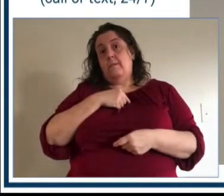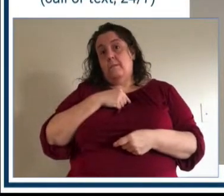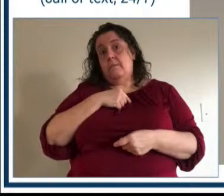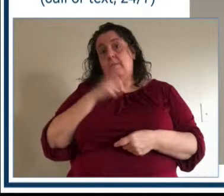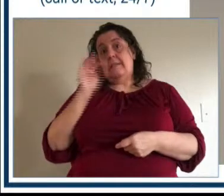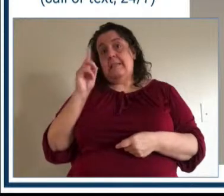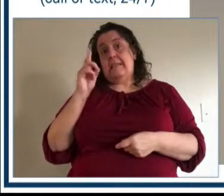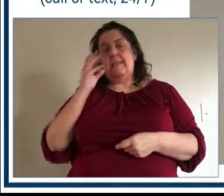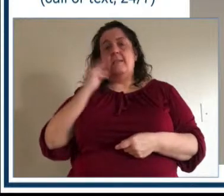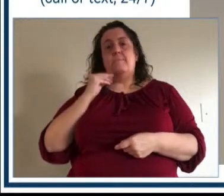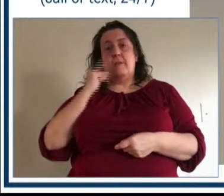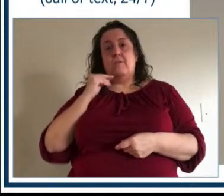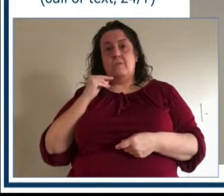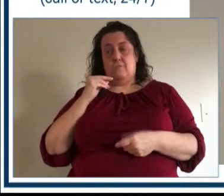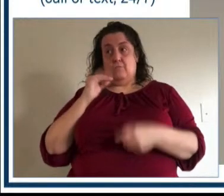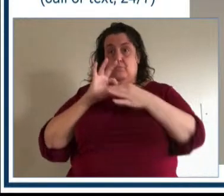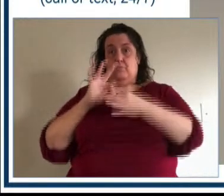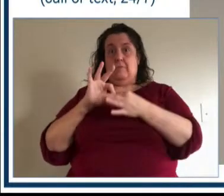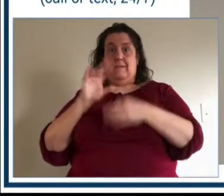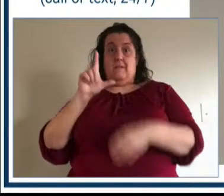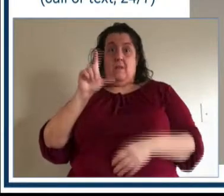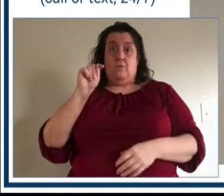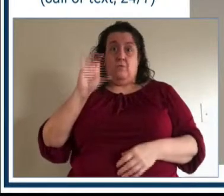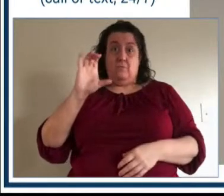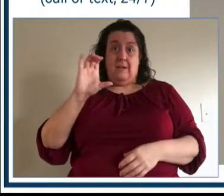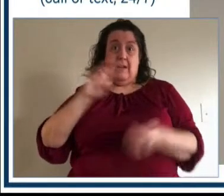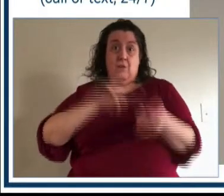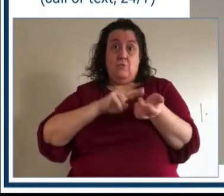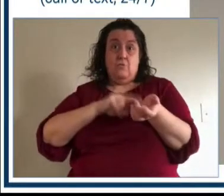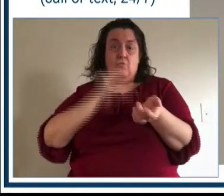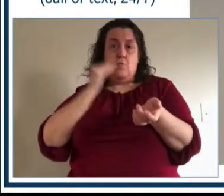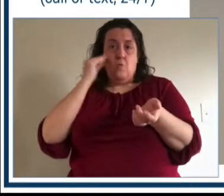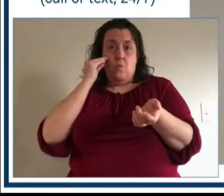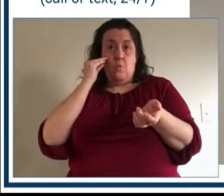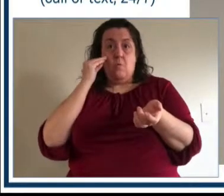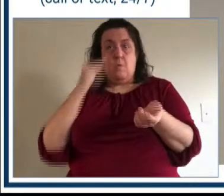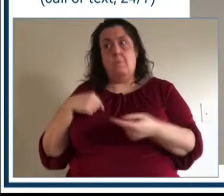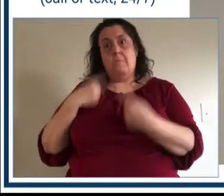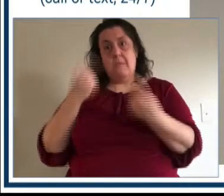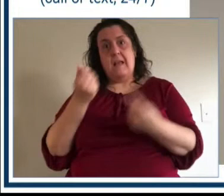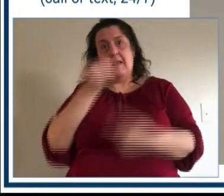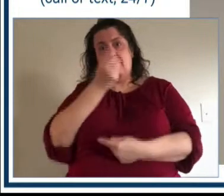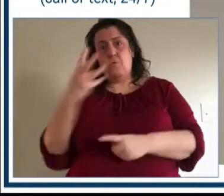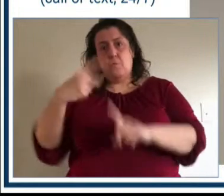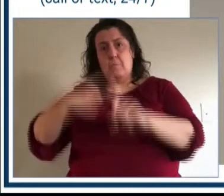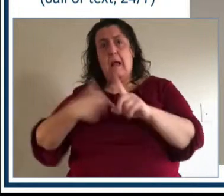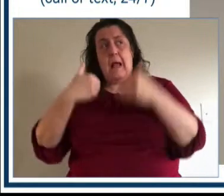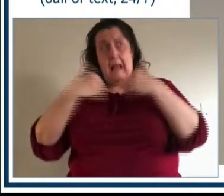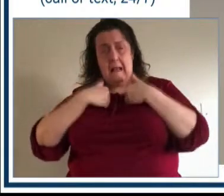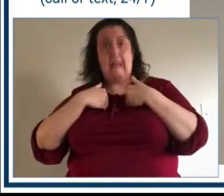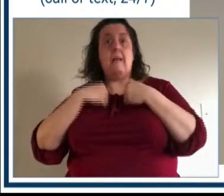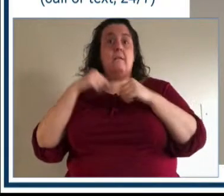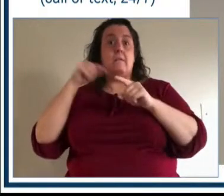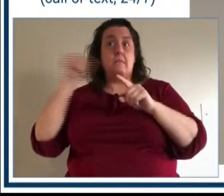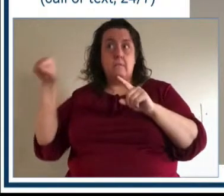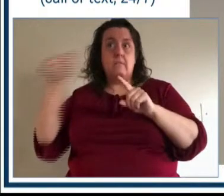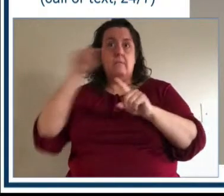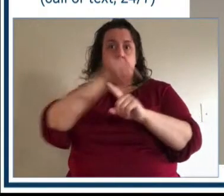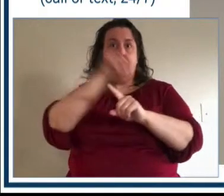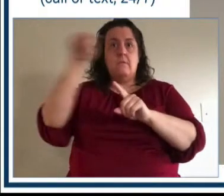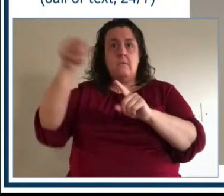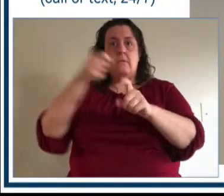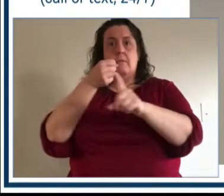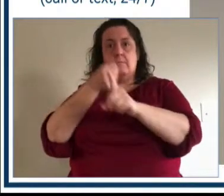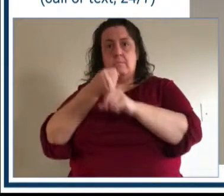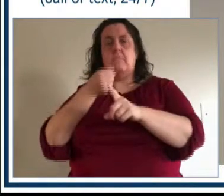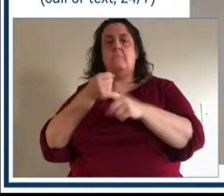large, with long-term care facilities, we've had in the last few months, a fair number of people, mostly staff, who